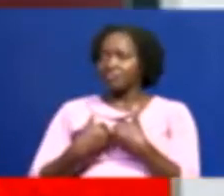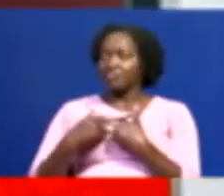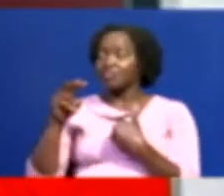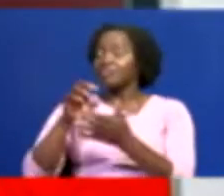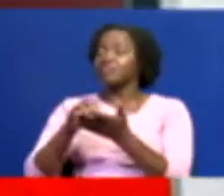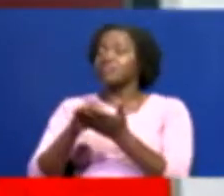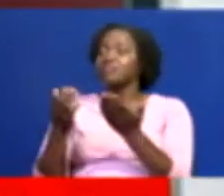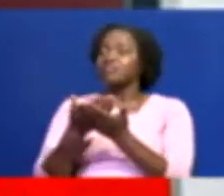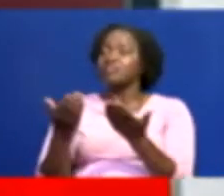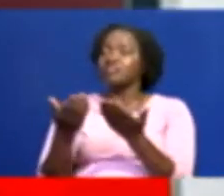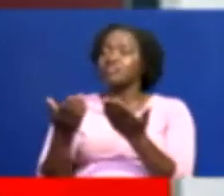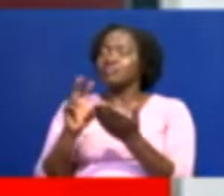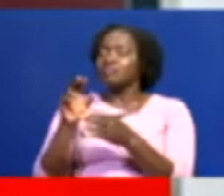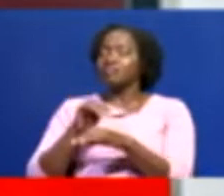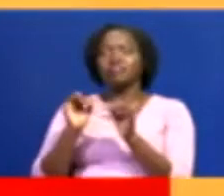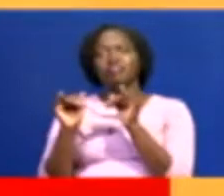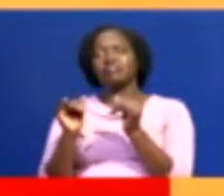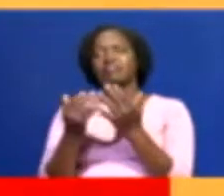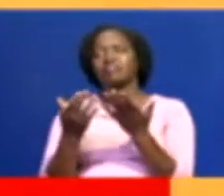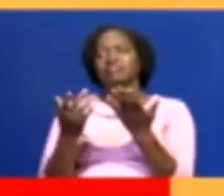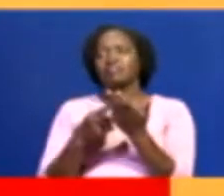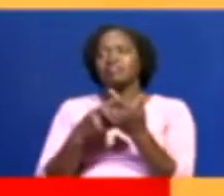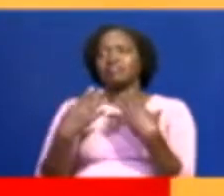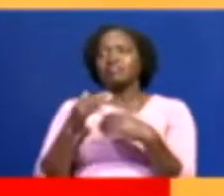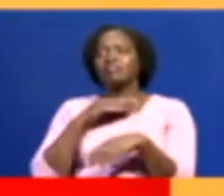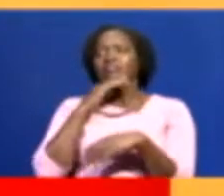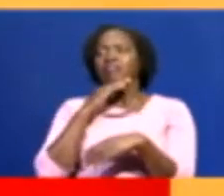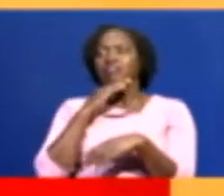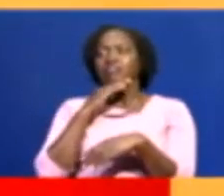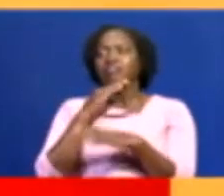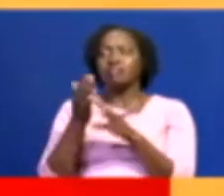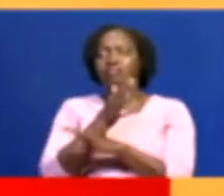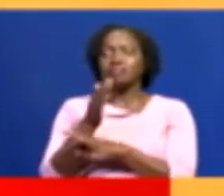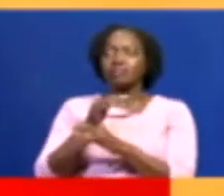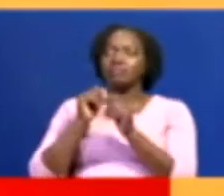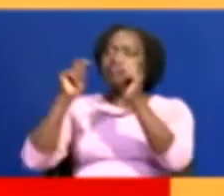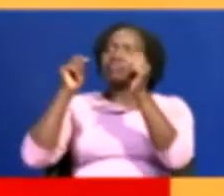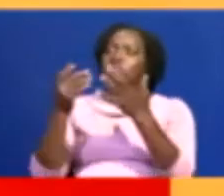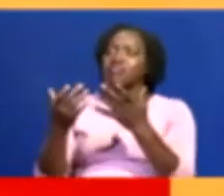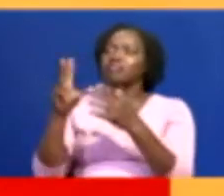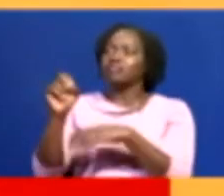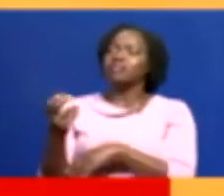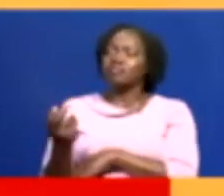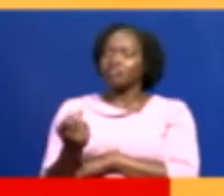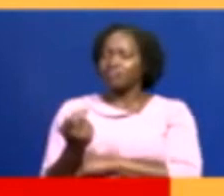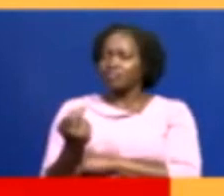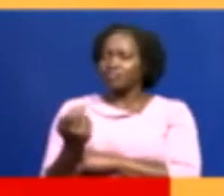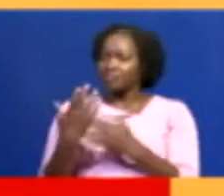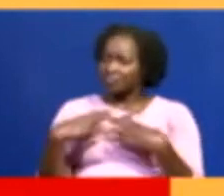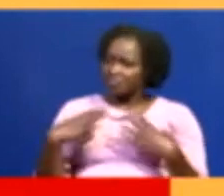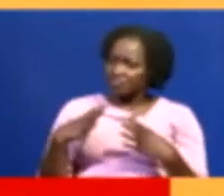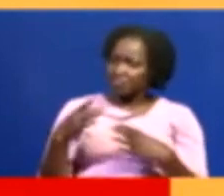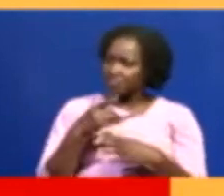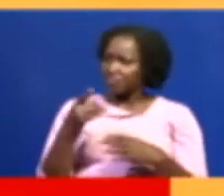situation where I was looking at the news, and the number of people who died courtesy of the previous demonstration has now gotten to about 20. Mm-hmm. Now,